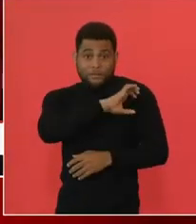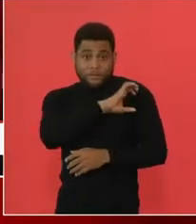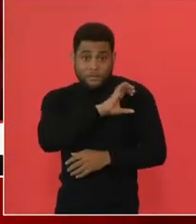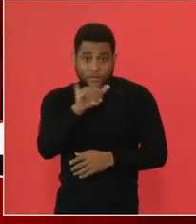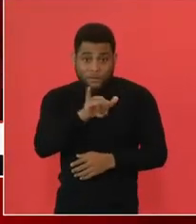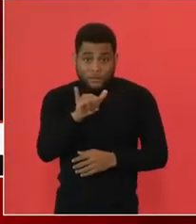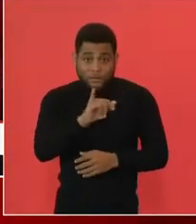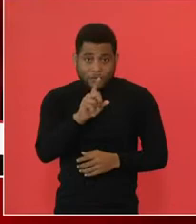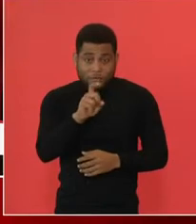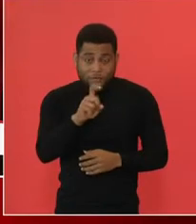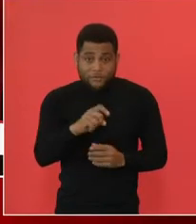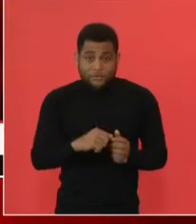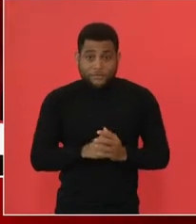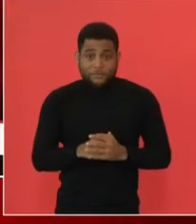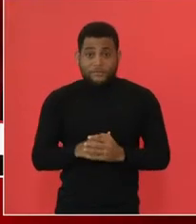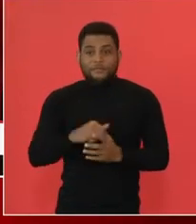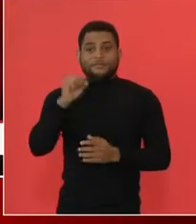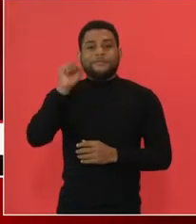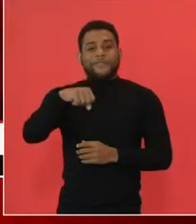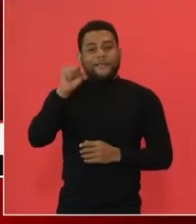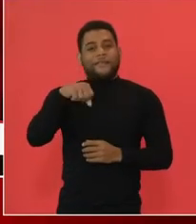It includes DC police